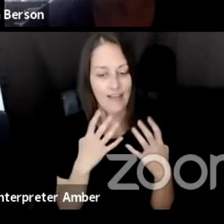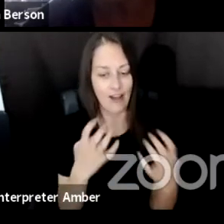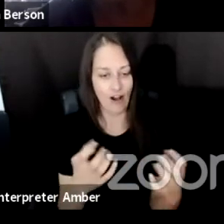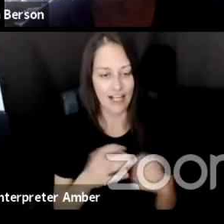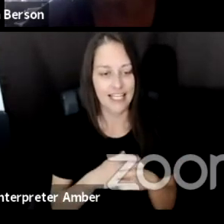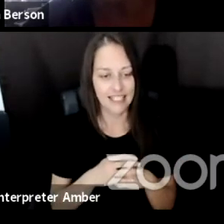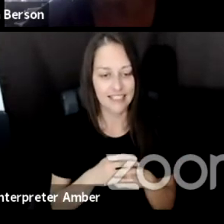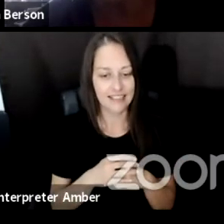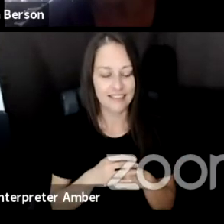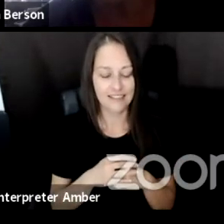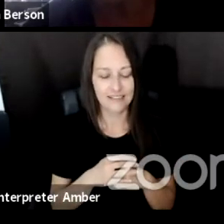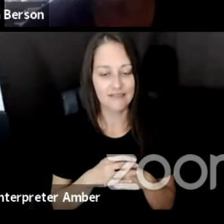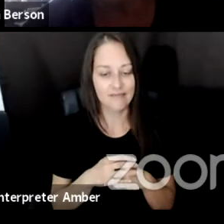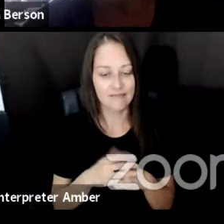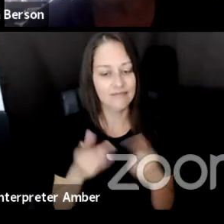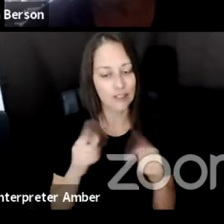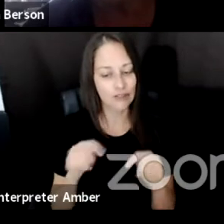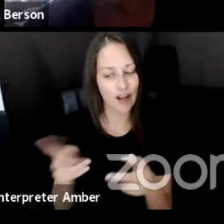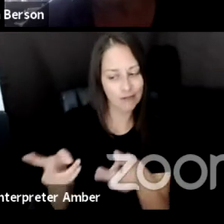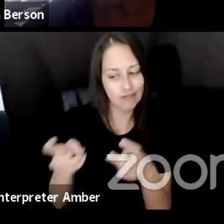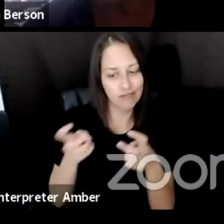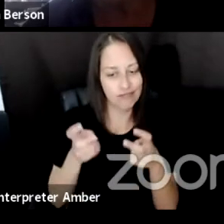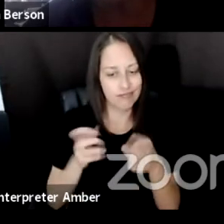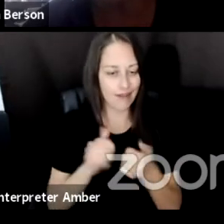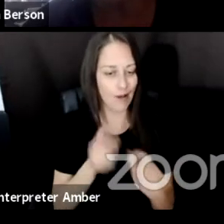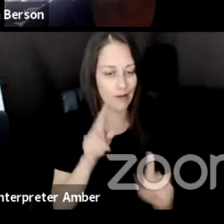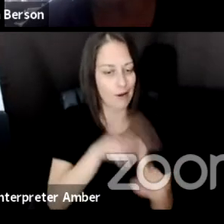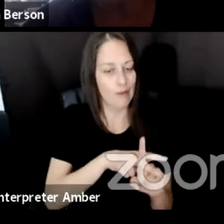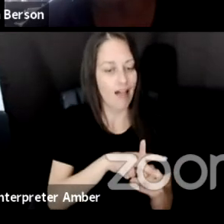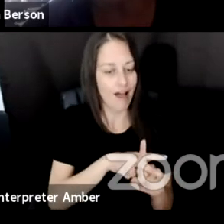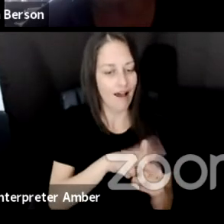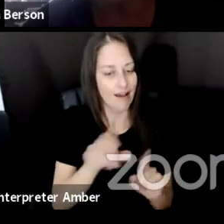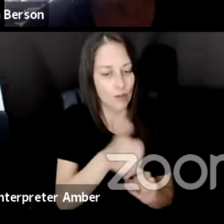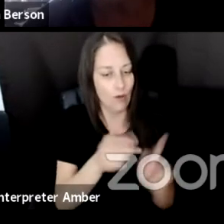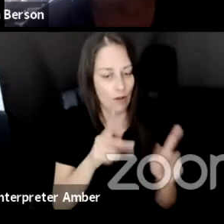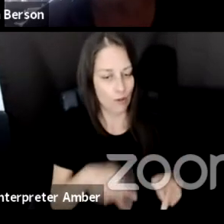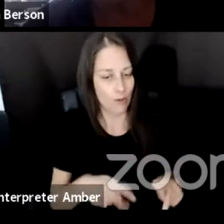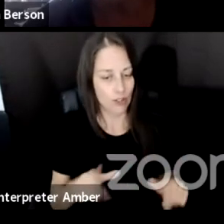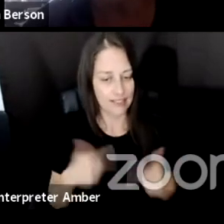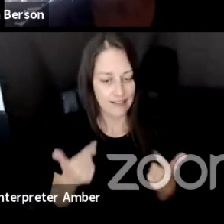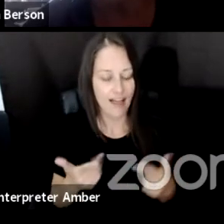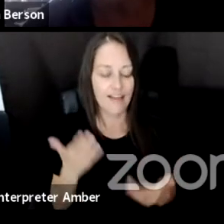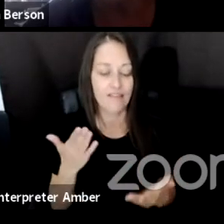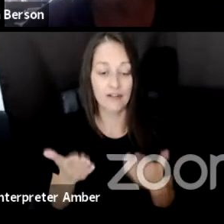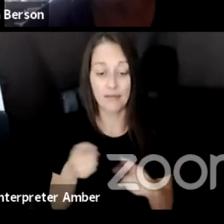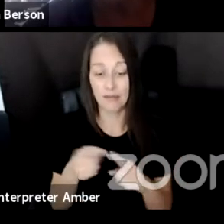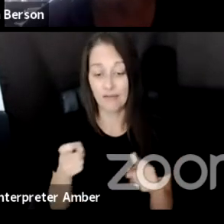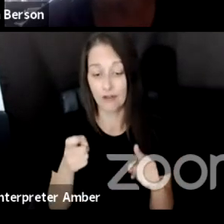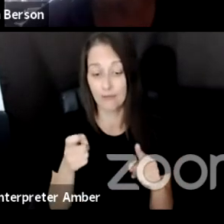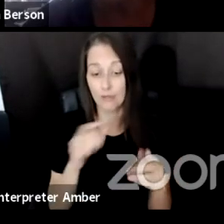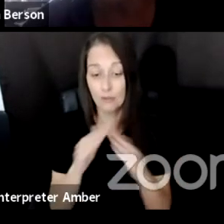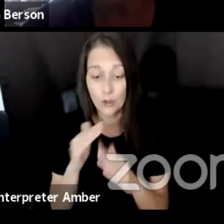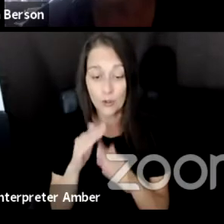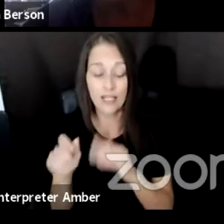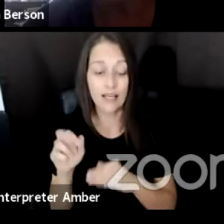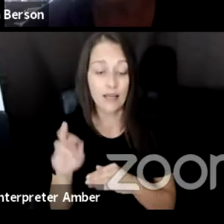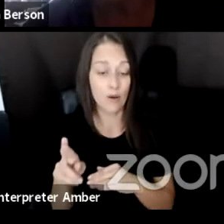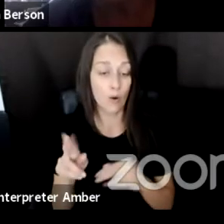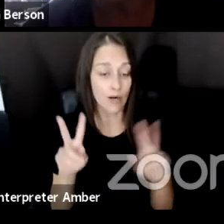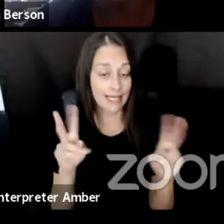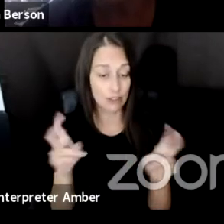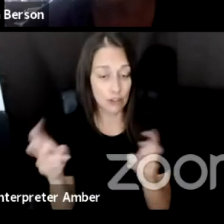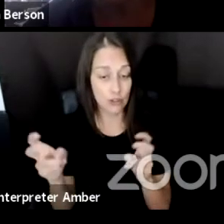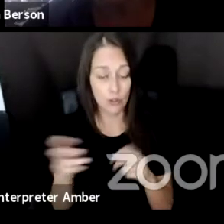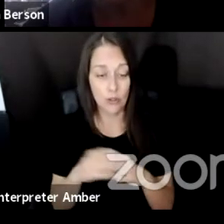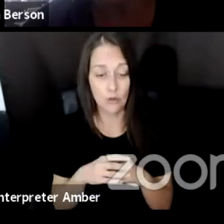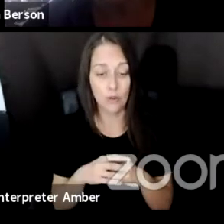out what's relevant about something, whether to a community, a specific community, whether to an issue, whether to, you know, just, you know, an art